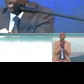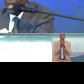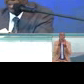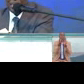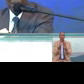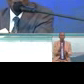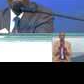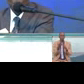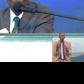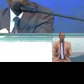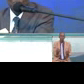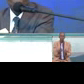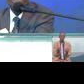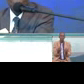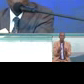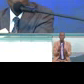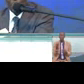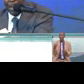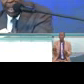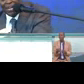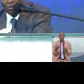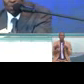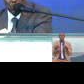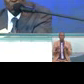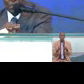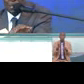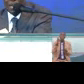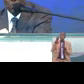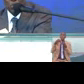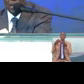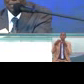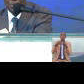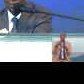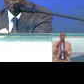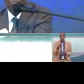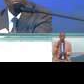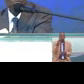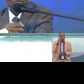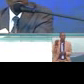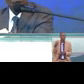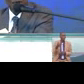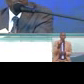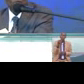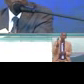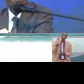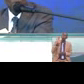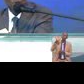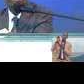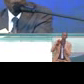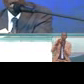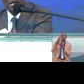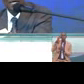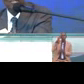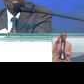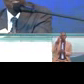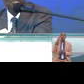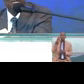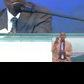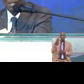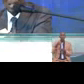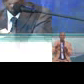sin. Any way he guides you, for any reason he has to guide you, he guides